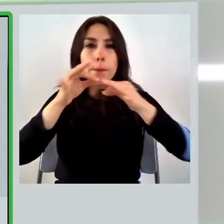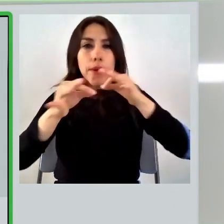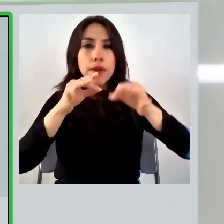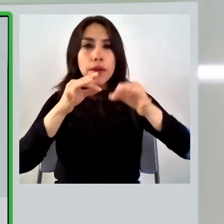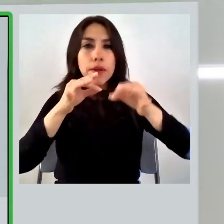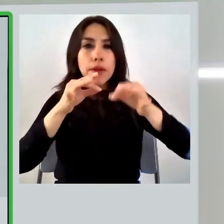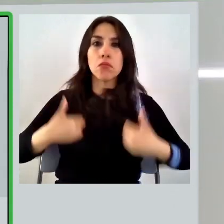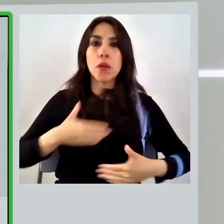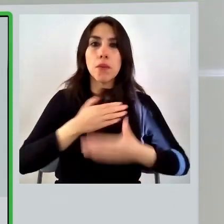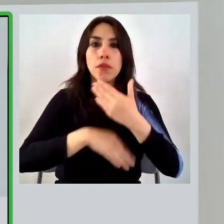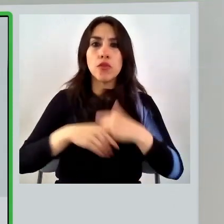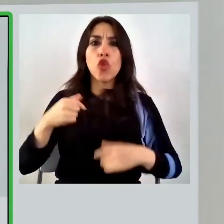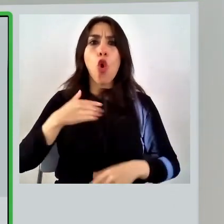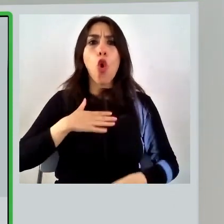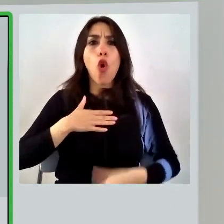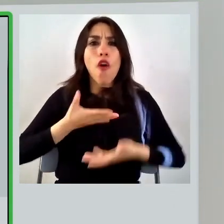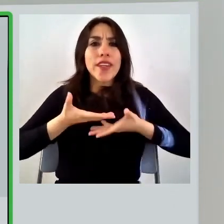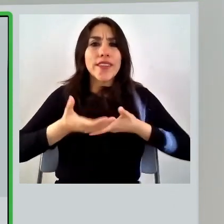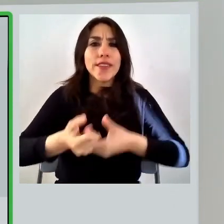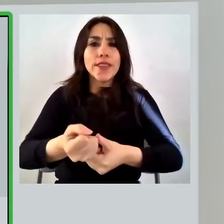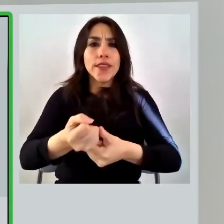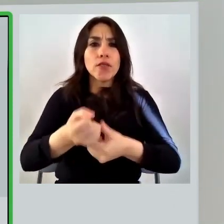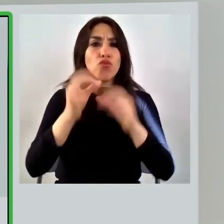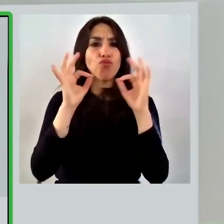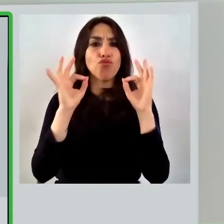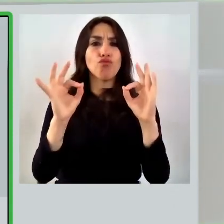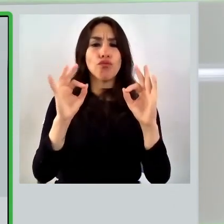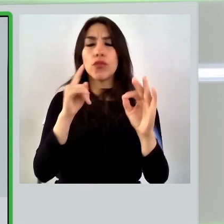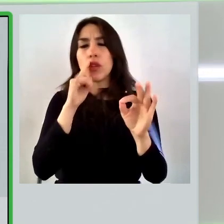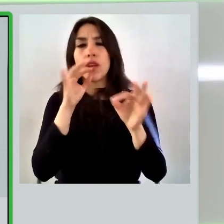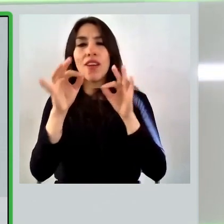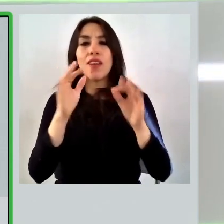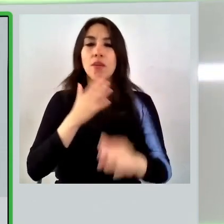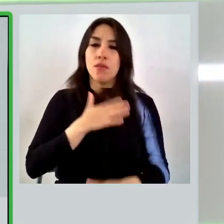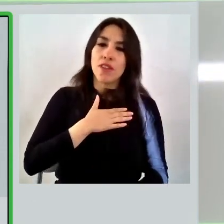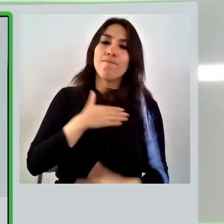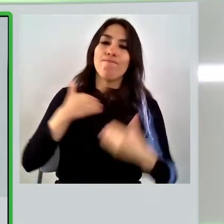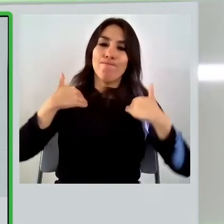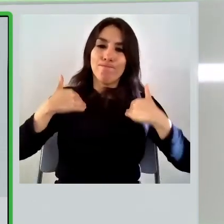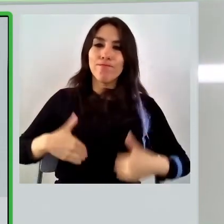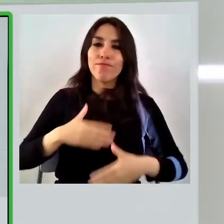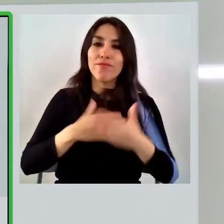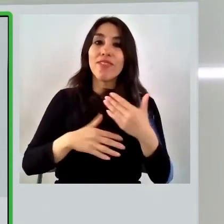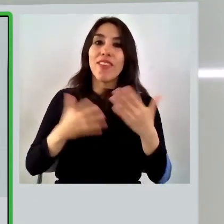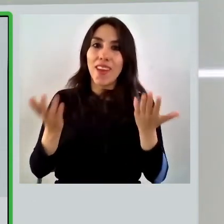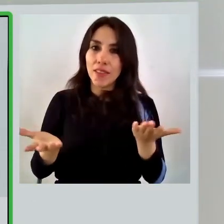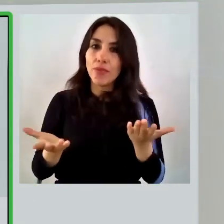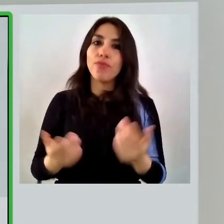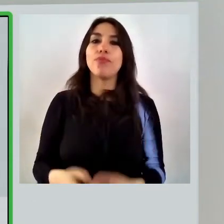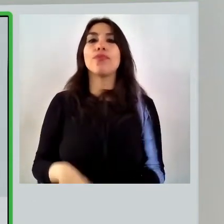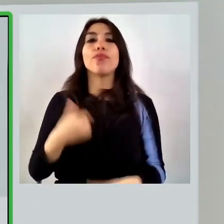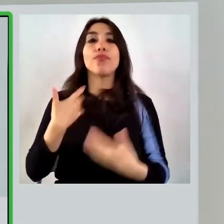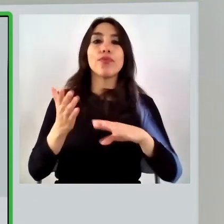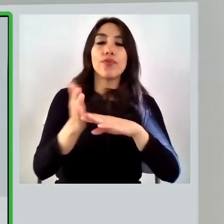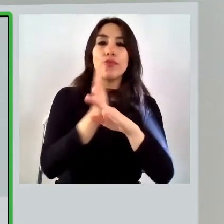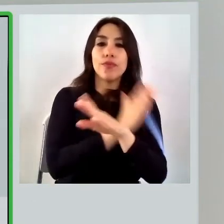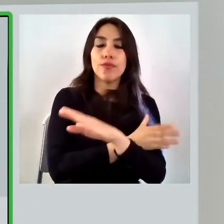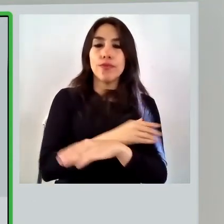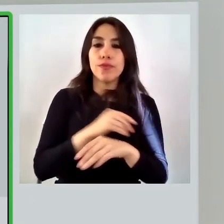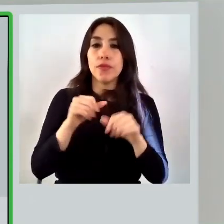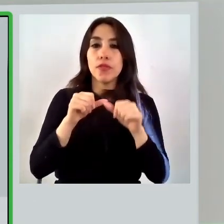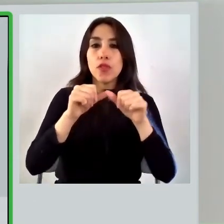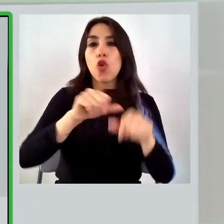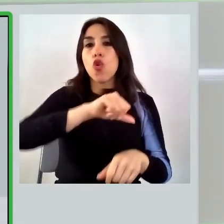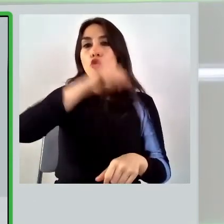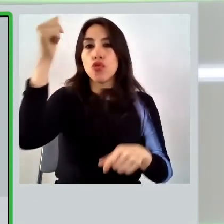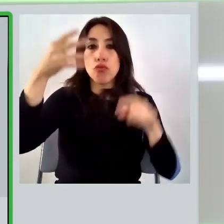sooner. And just before we move on, the three other factors include ERGs, very important,